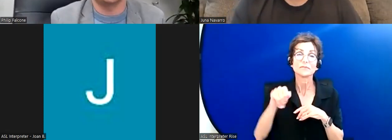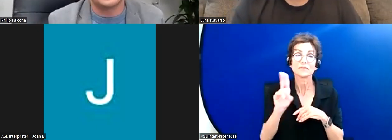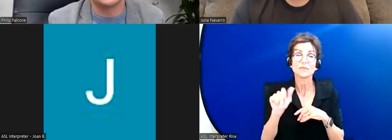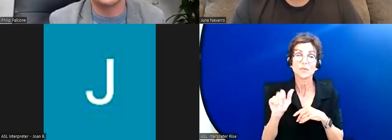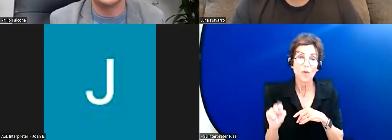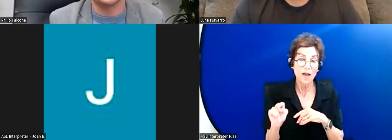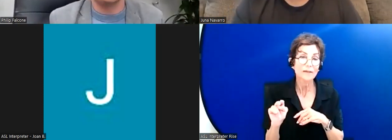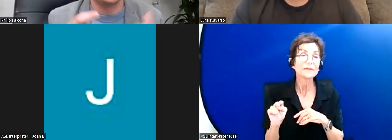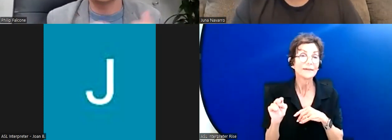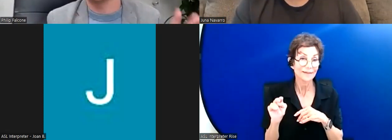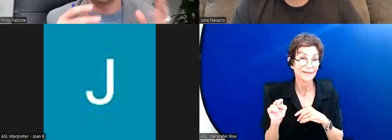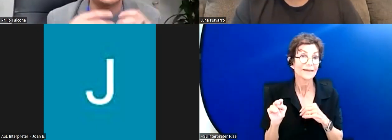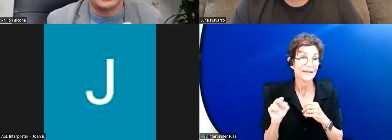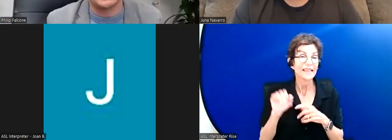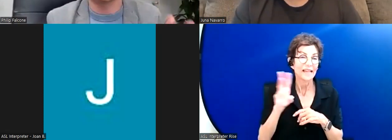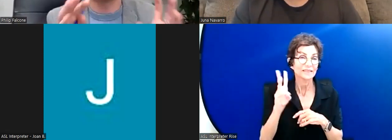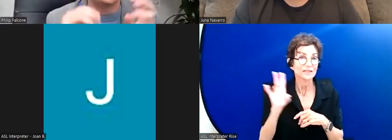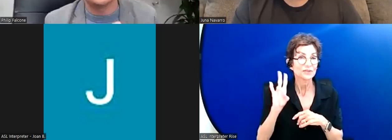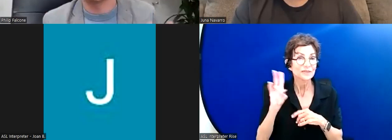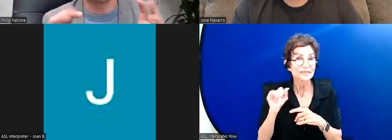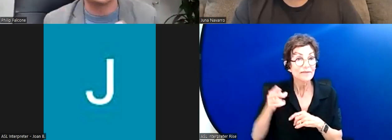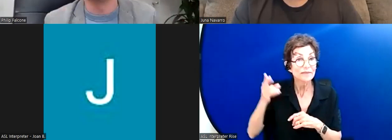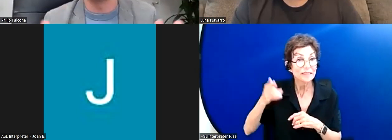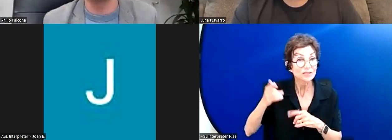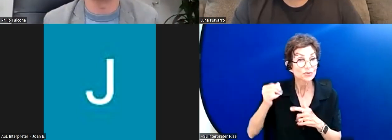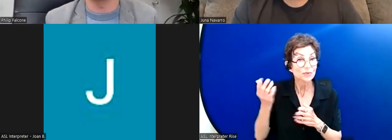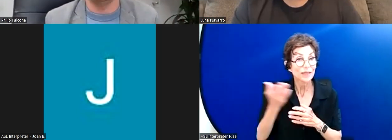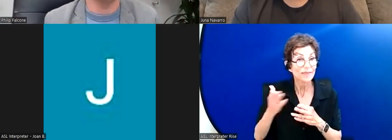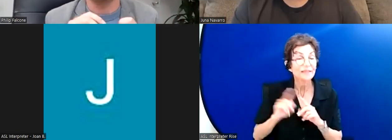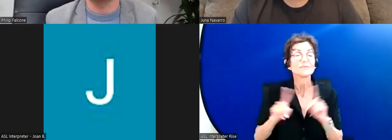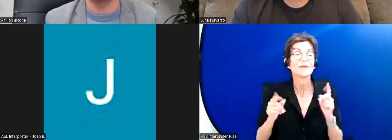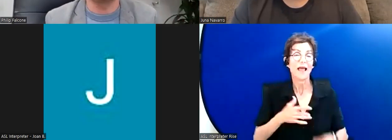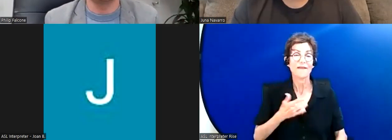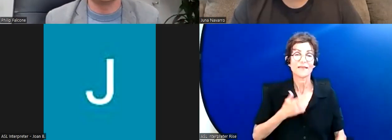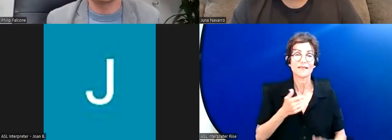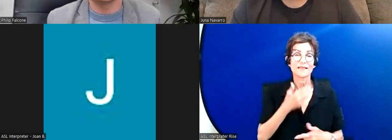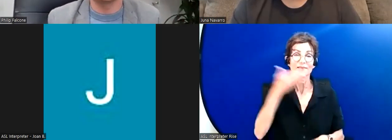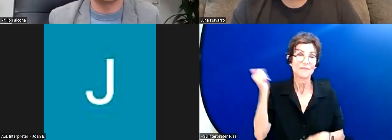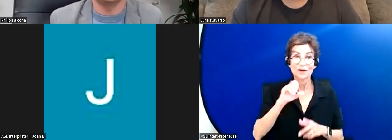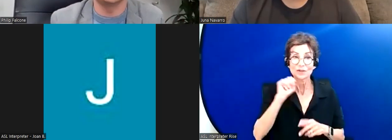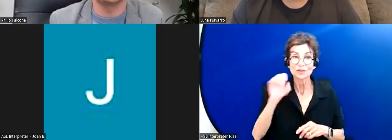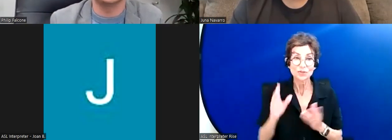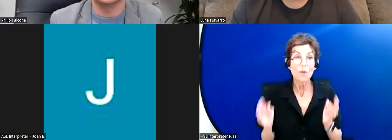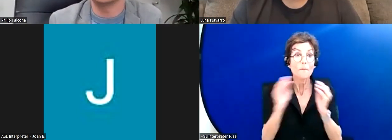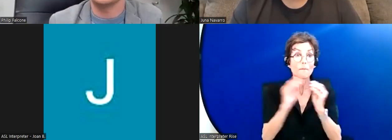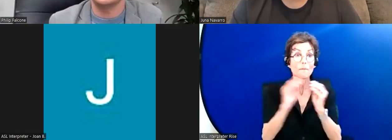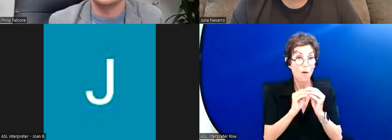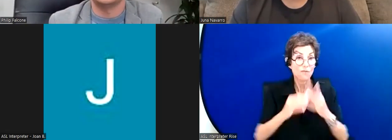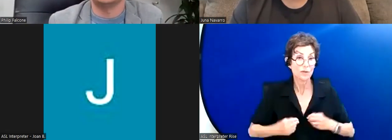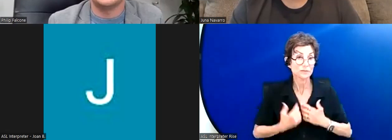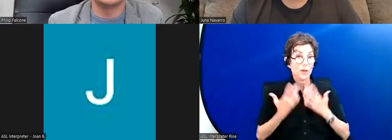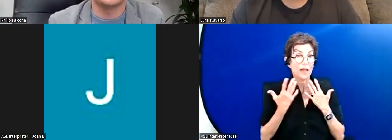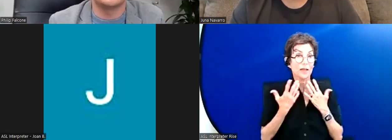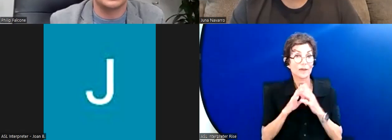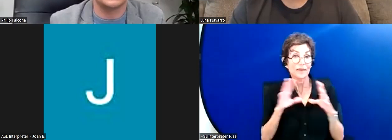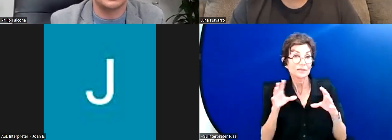are going to be included in there, but it's just a start. It's like, I feel like it's always better to send the artist more than not enough. Just start sending them more things of inspiration. And